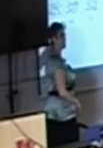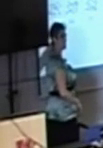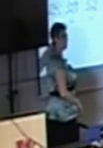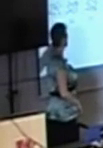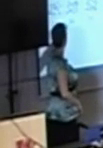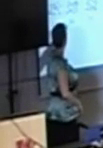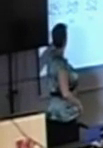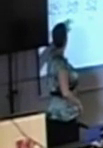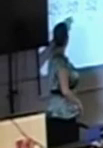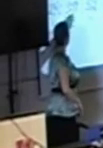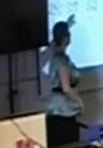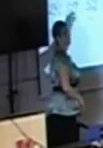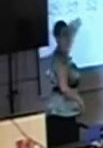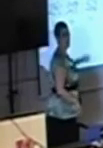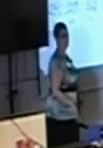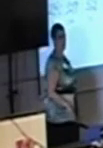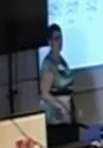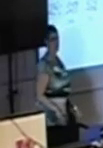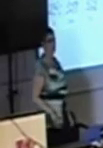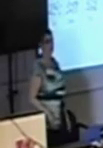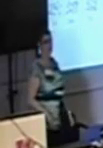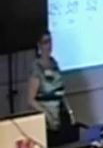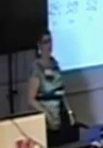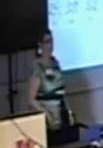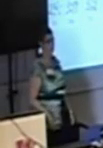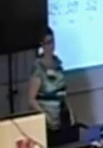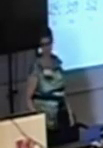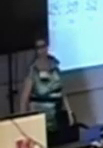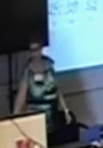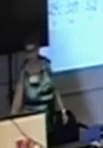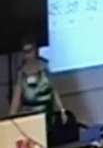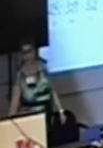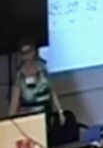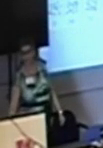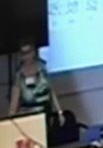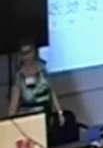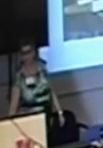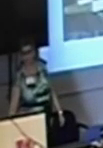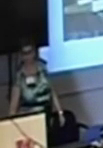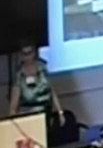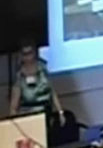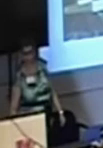We turn it over, and then we turn over the next one and ask him how many are on there, okay? And that's what you're going to see.